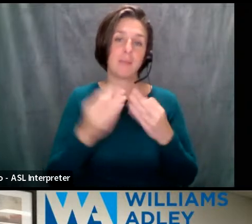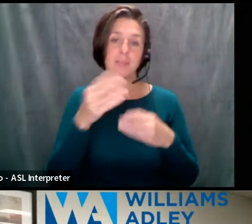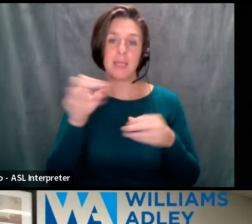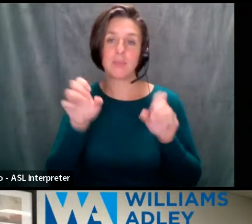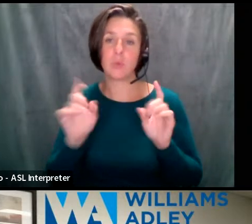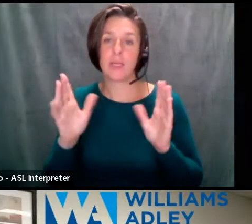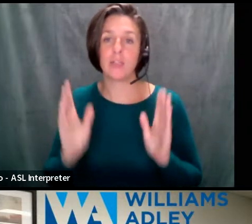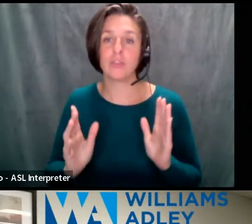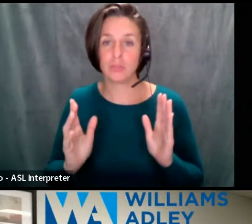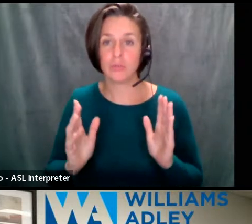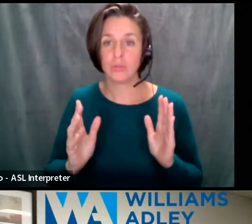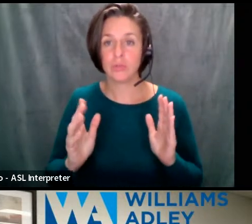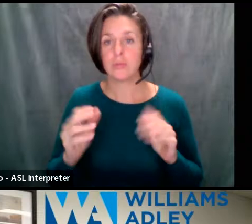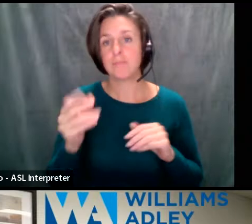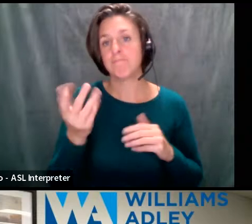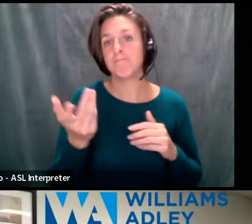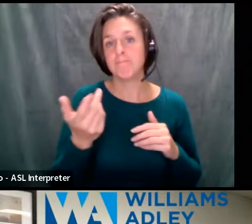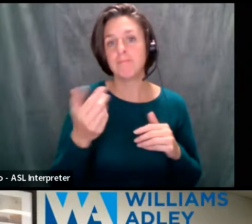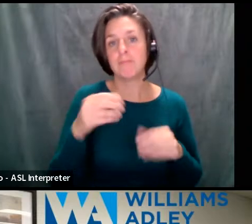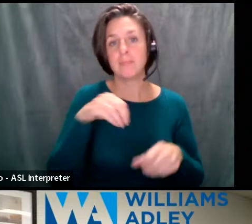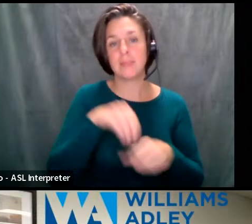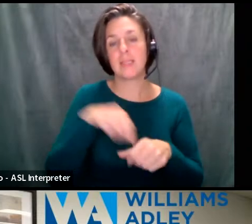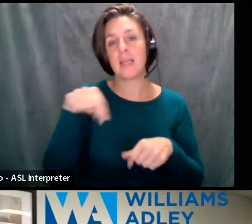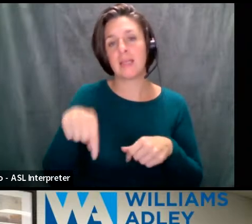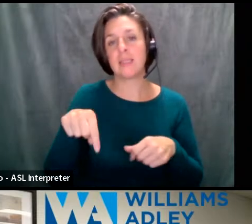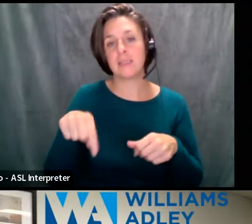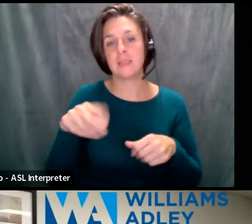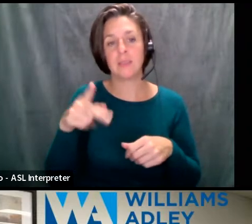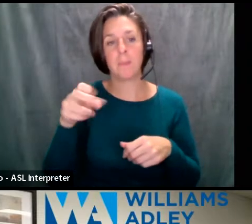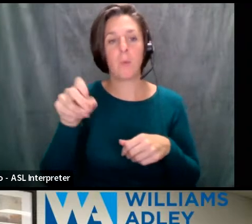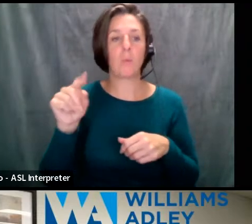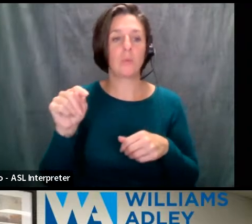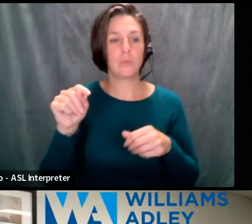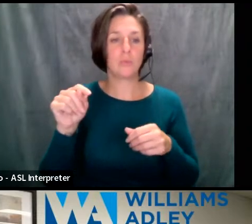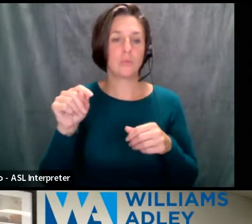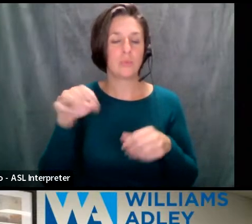educators in this post-election environment.